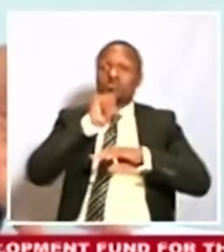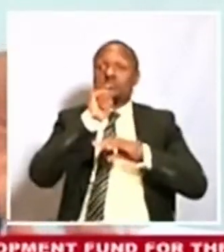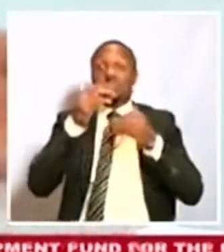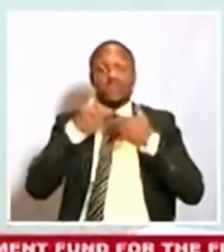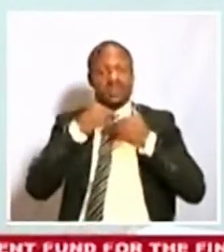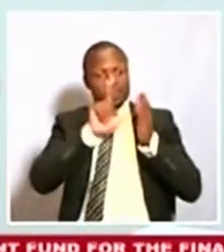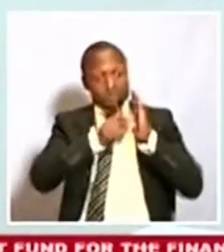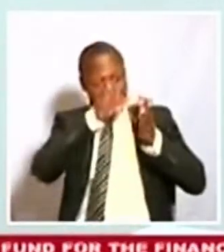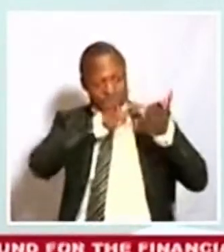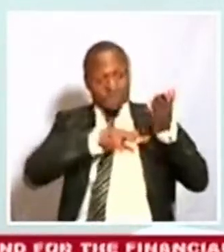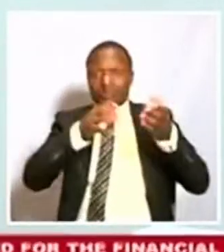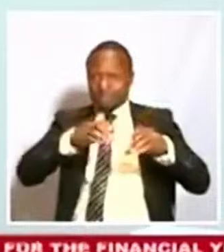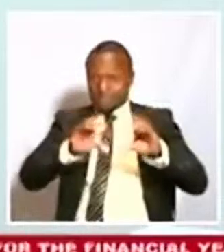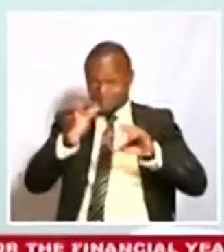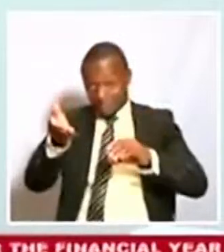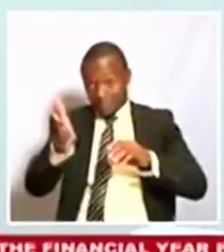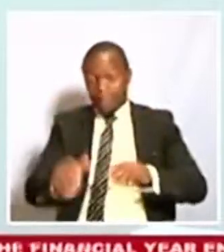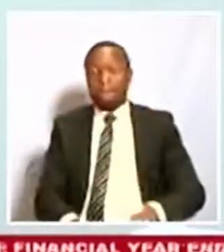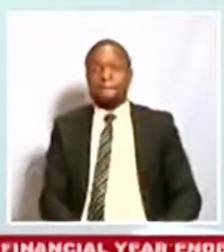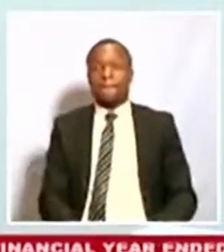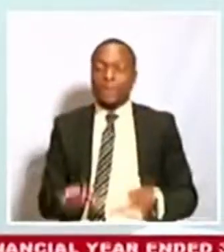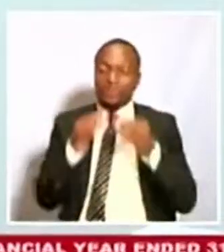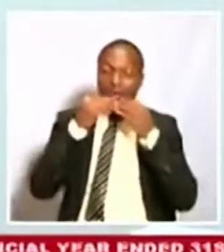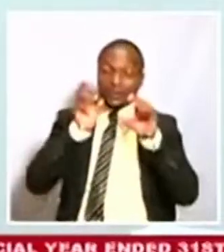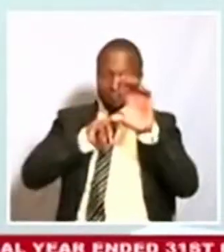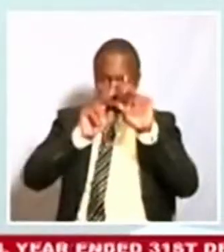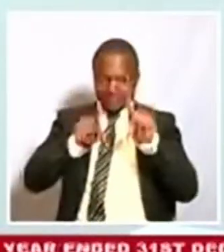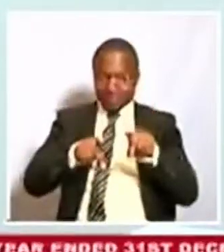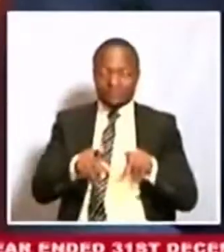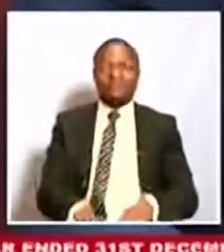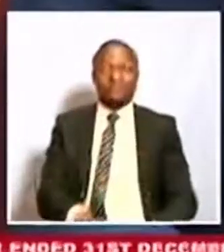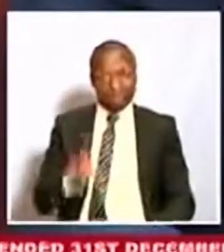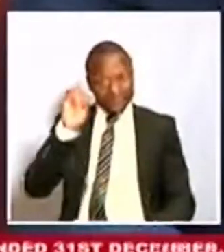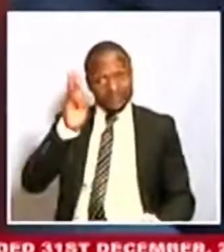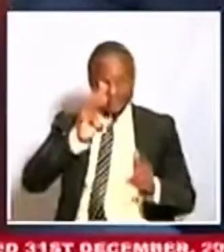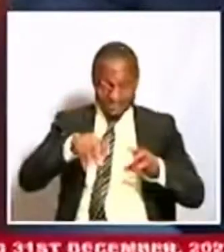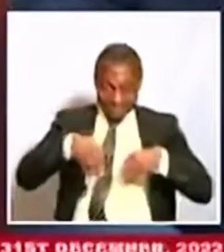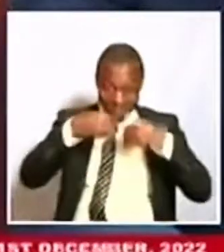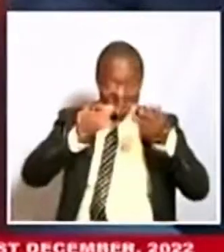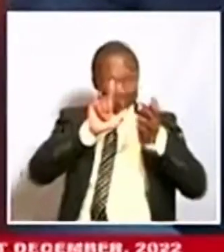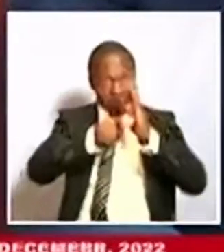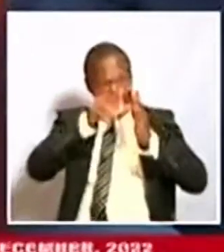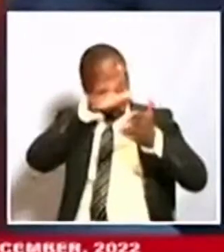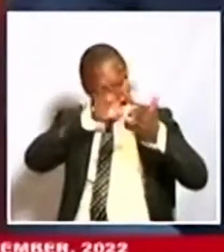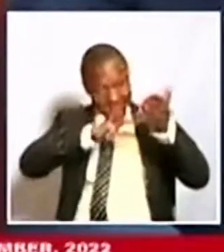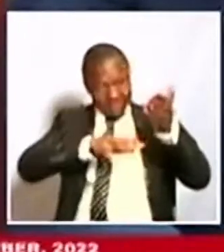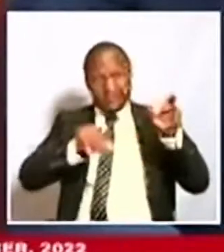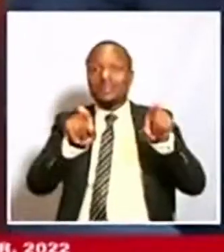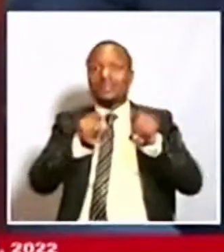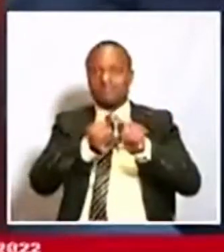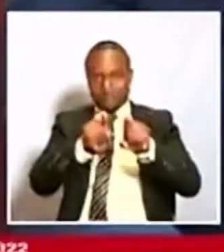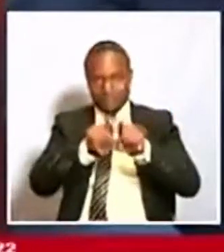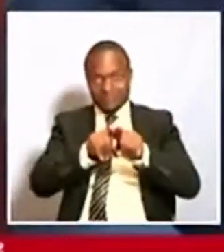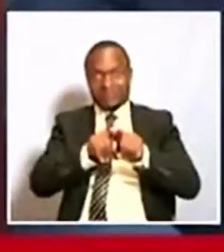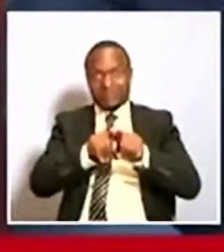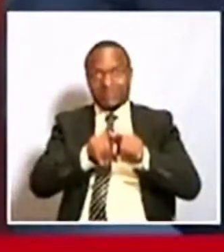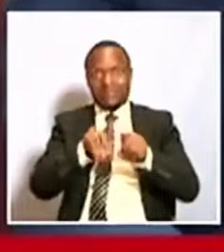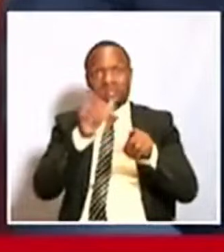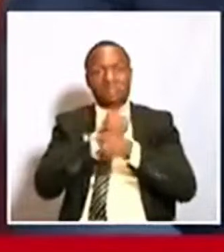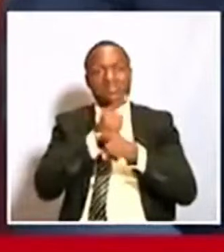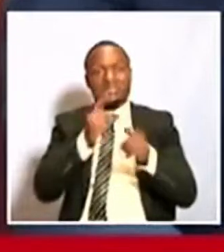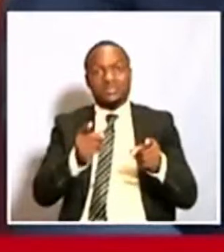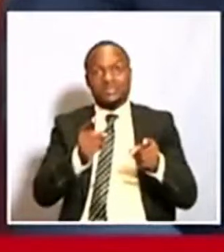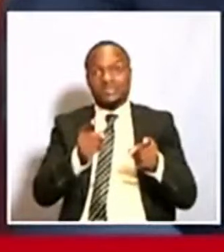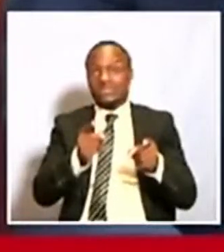minutes. Please continue. Thank you, Chair. We will submit the minutes for the same. It was just an oversight. We